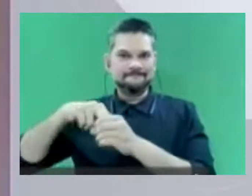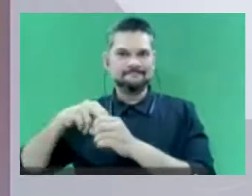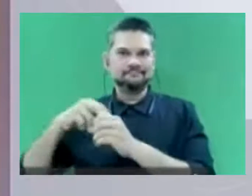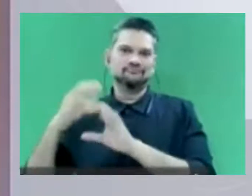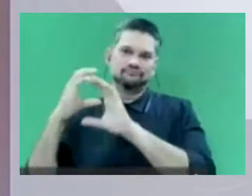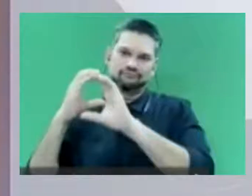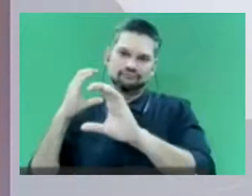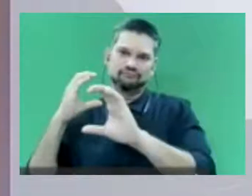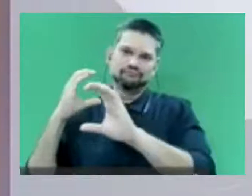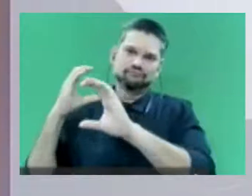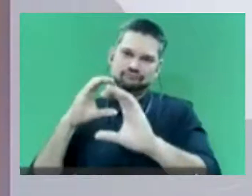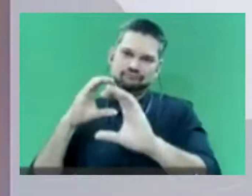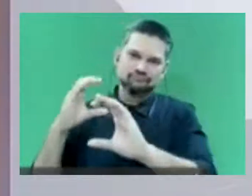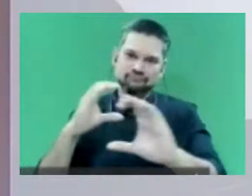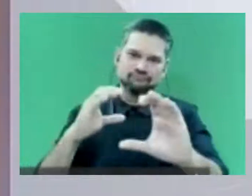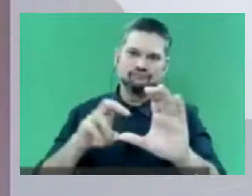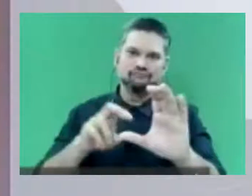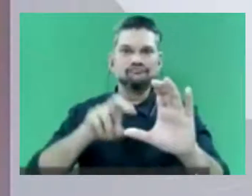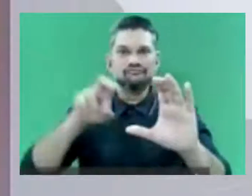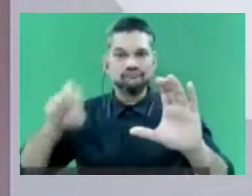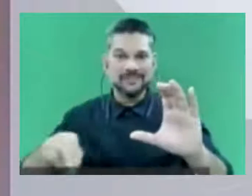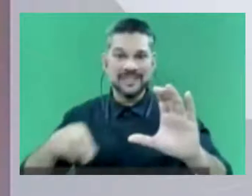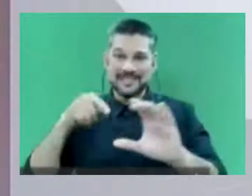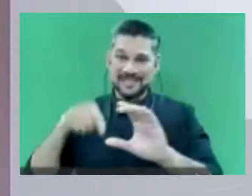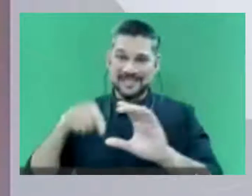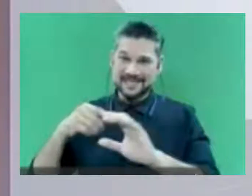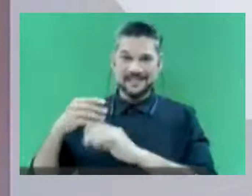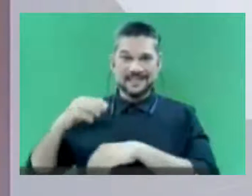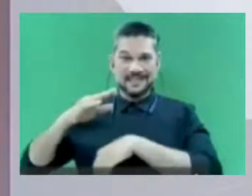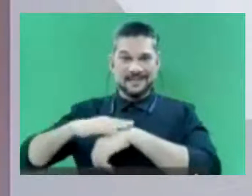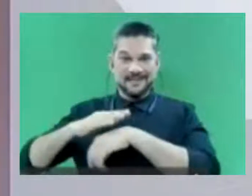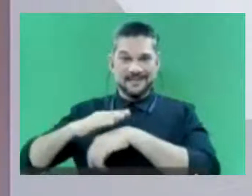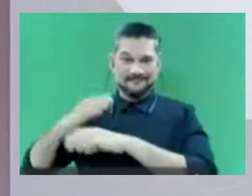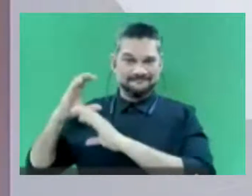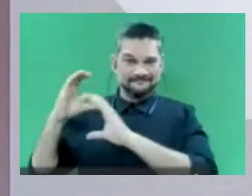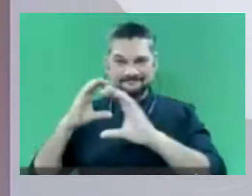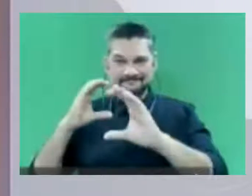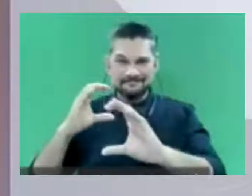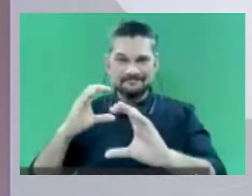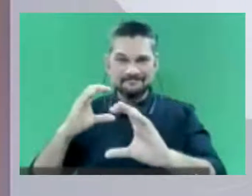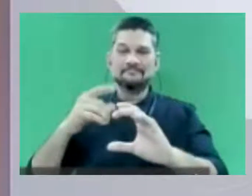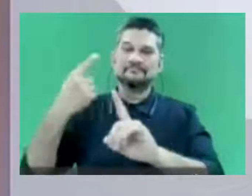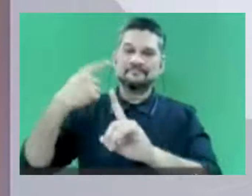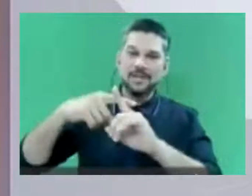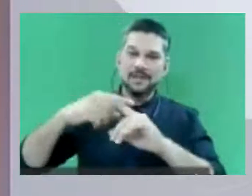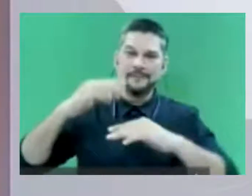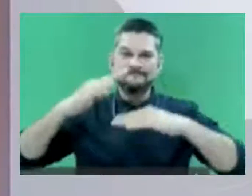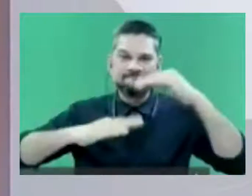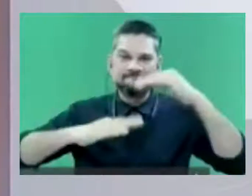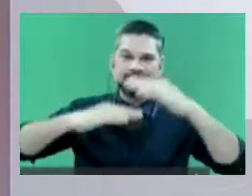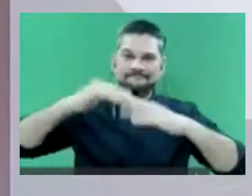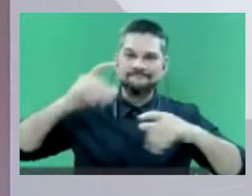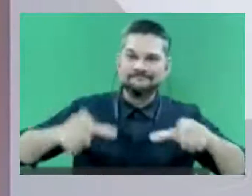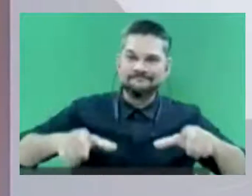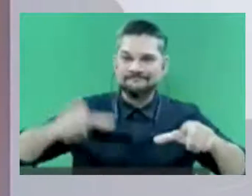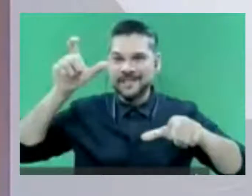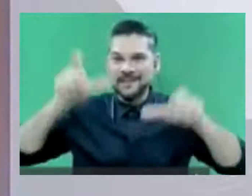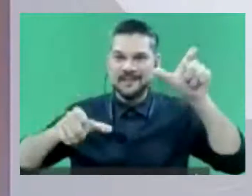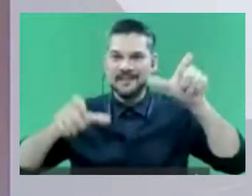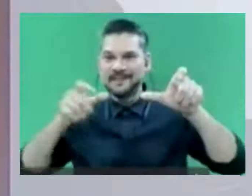of the bus, and then how do they then, you know, navigate around the buildings, around the rooms, etc.